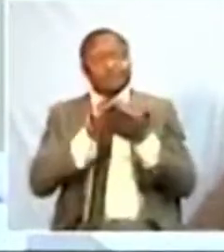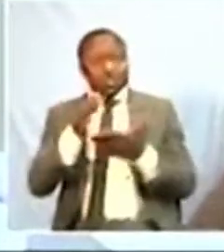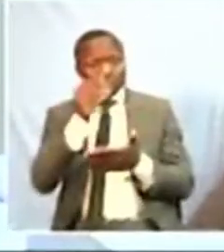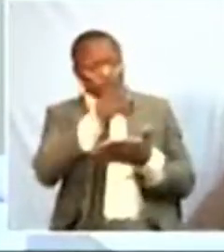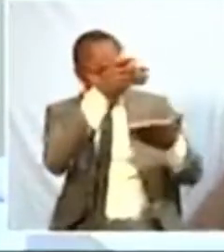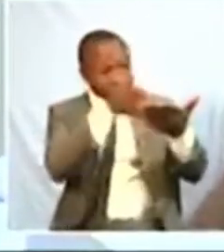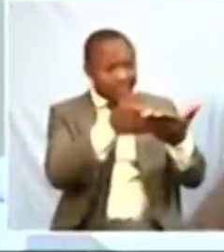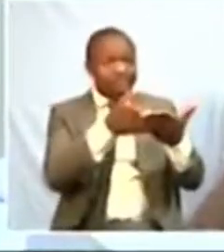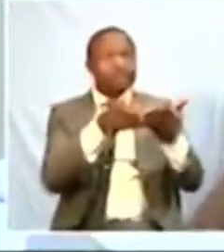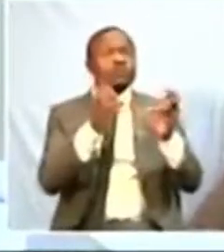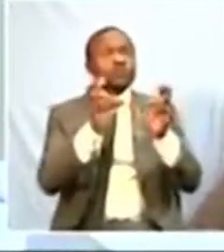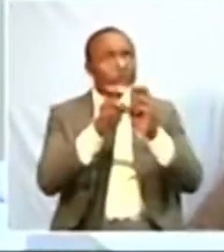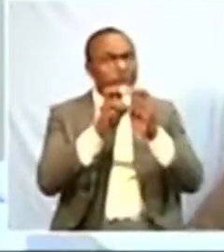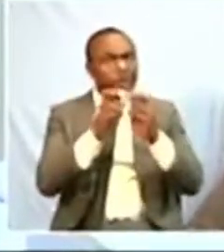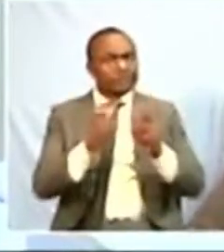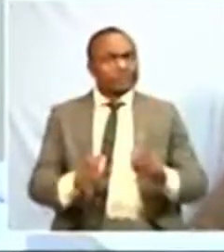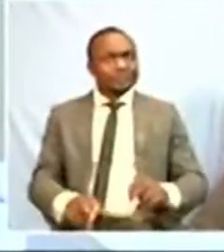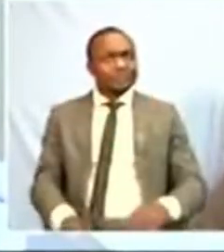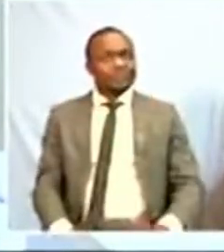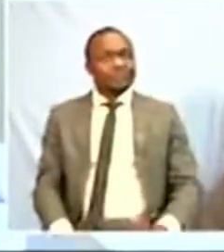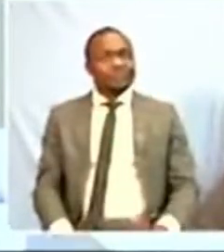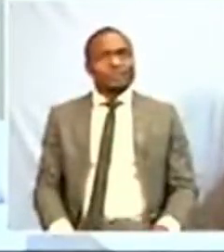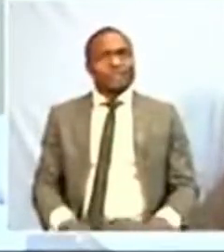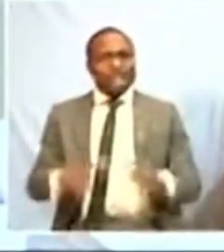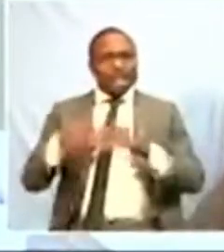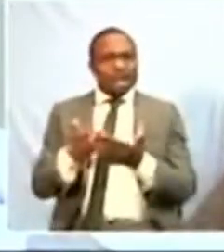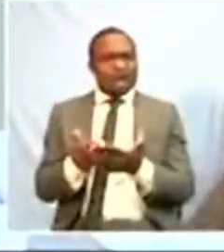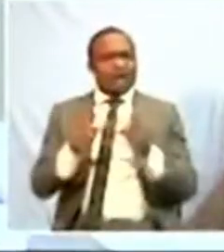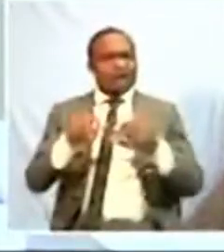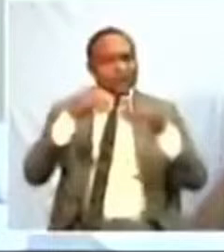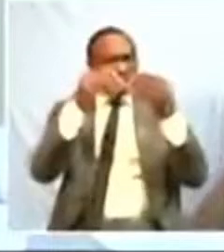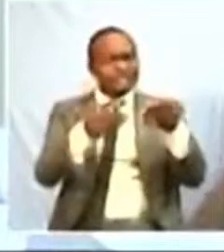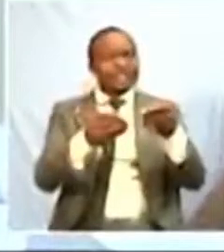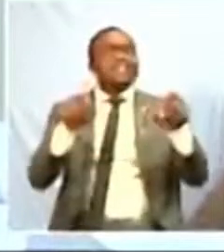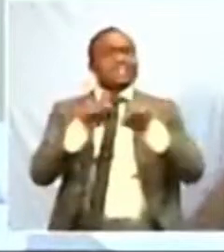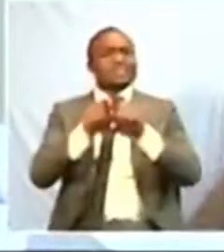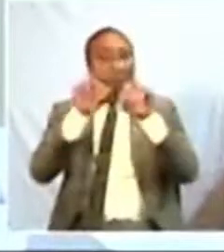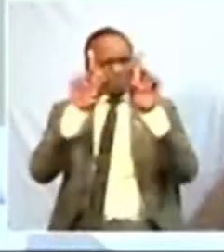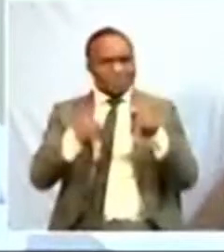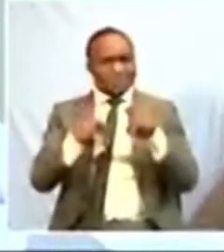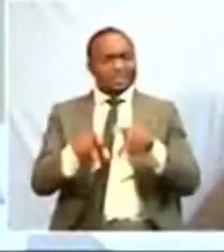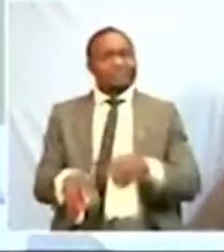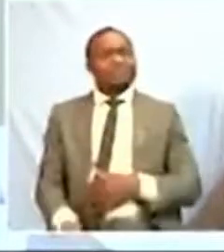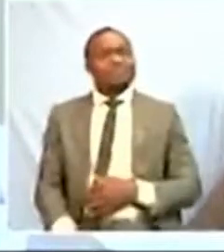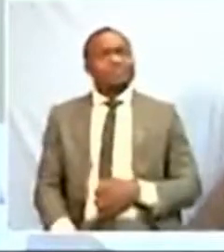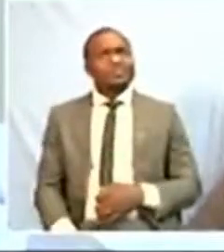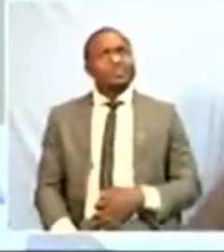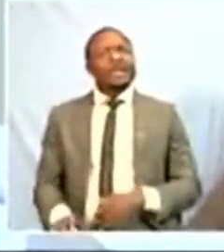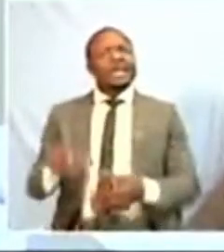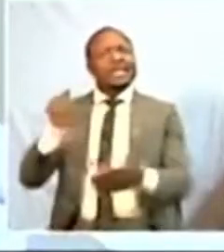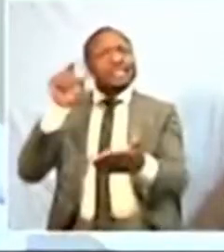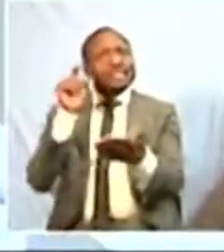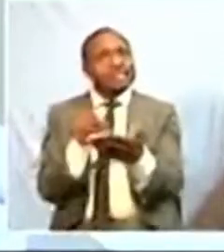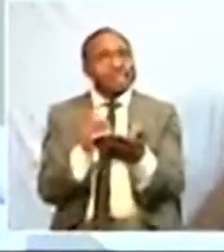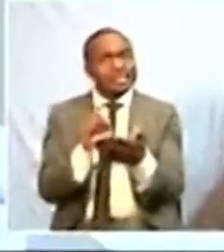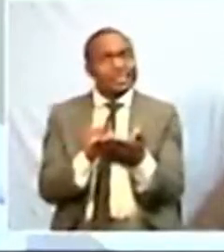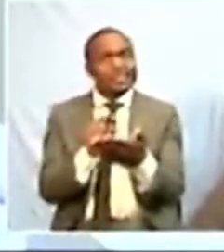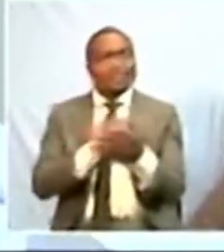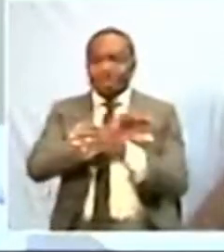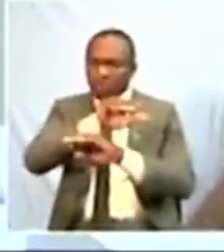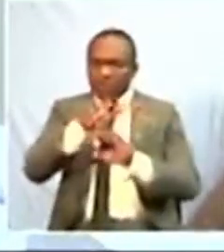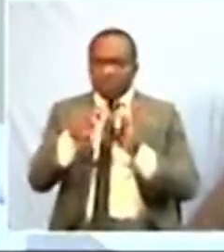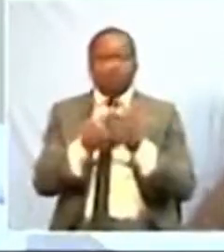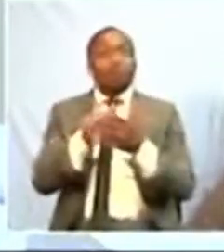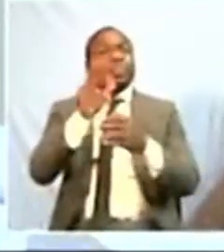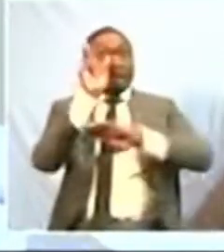this contract. So how do you give him the same person? And this is almost in all